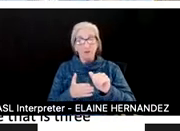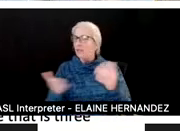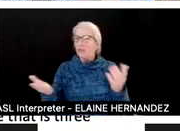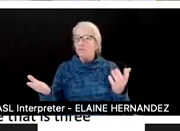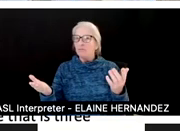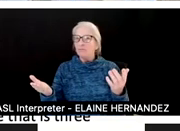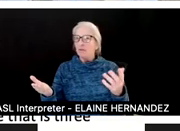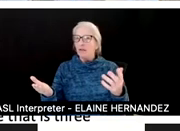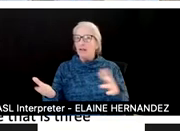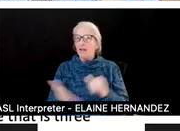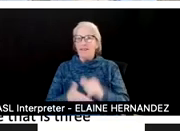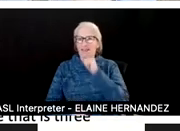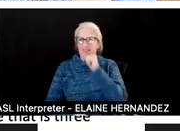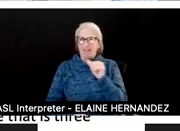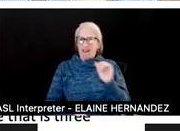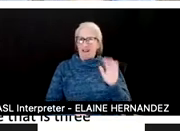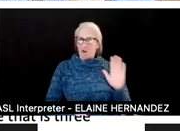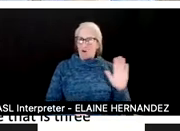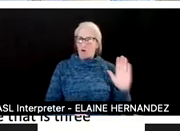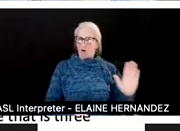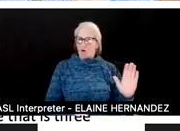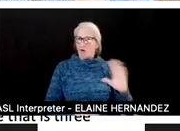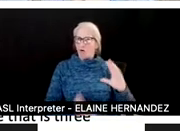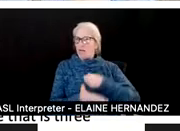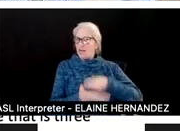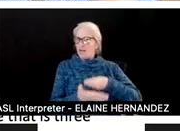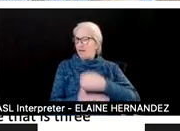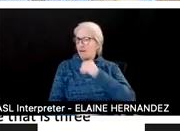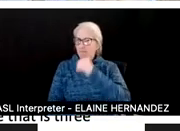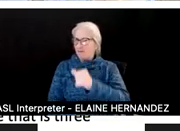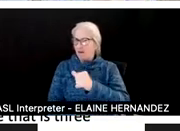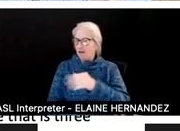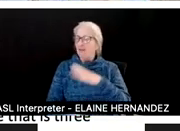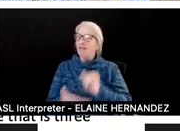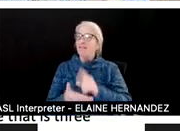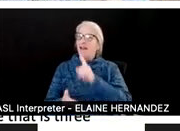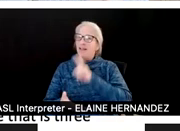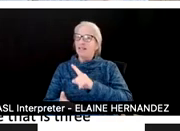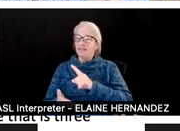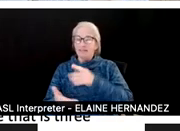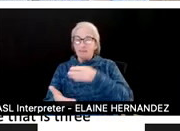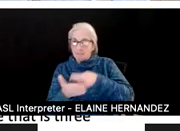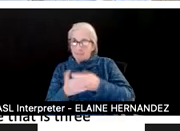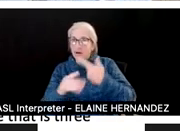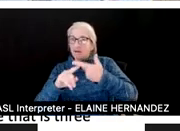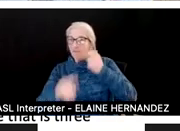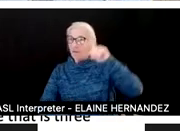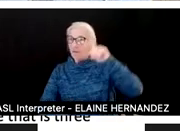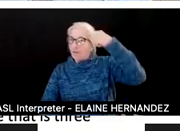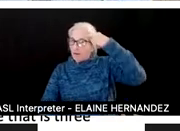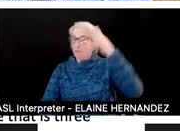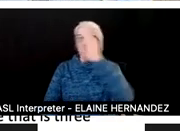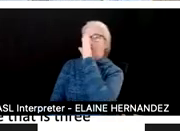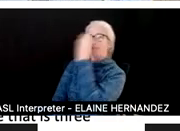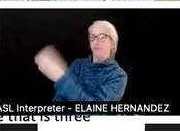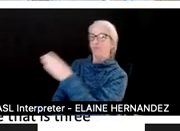additional income from Alice. It is a benefit that is coming from the issuing authority straight to the landlord.